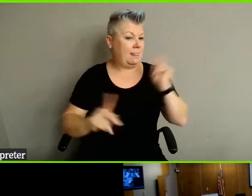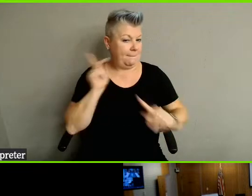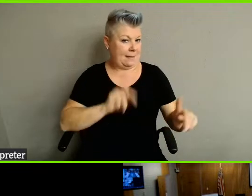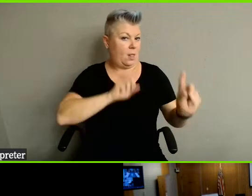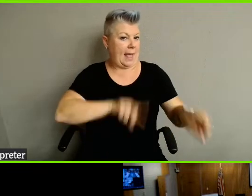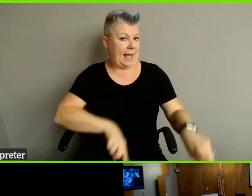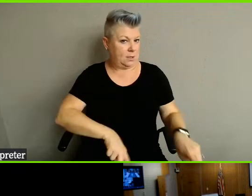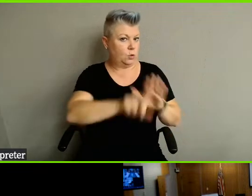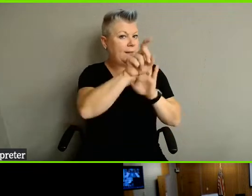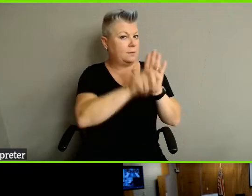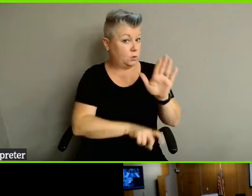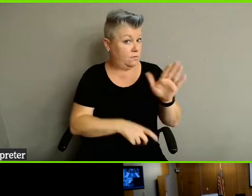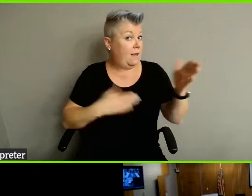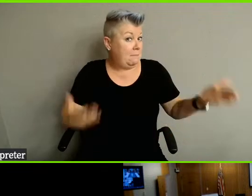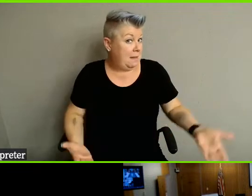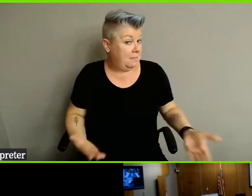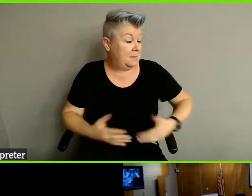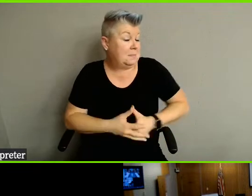survey.